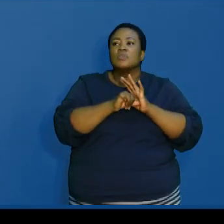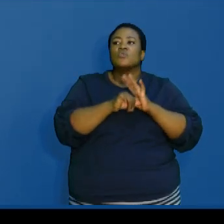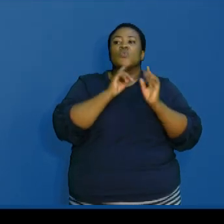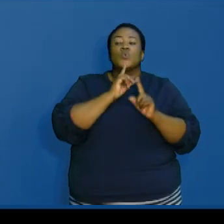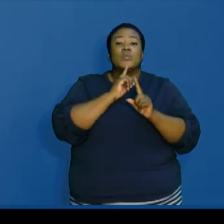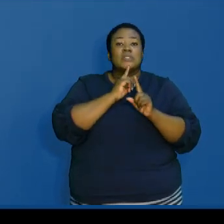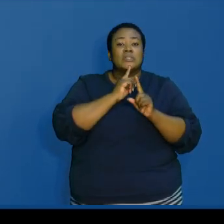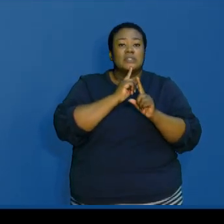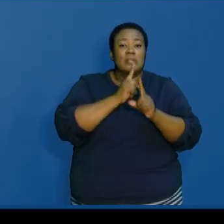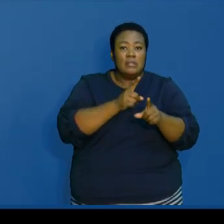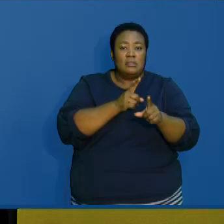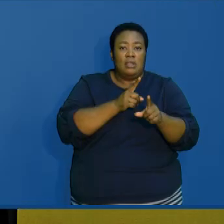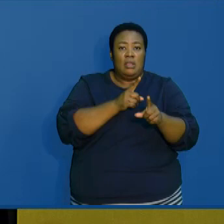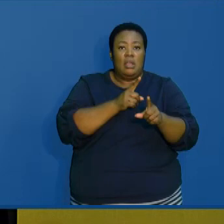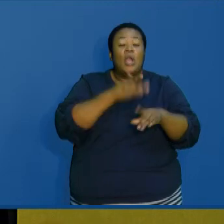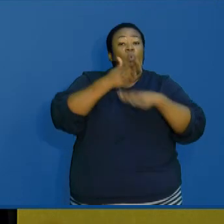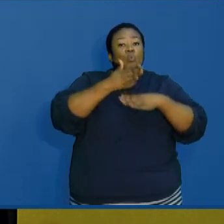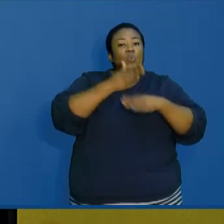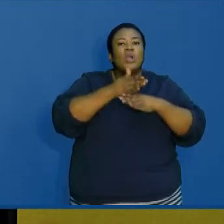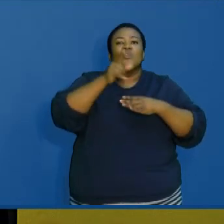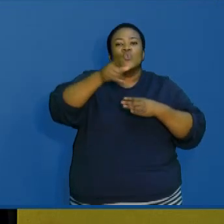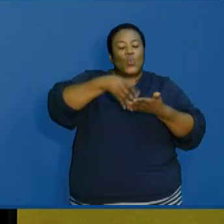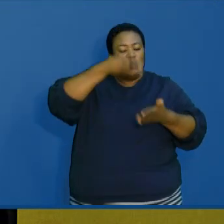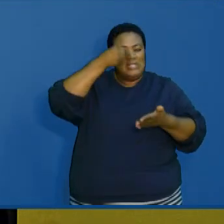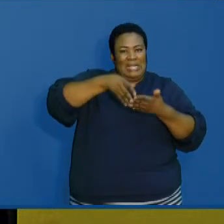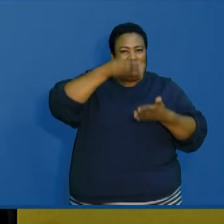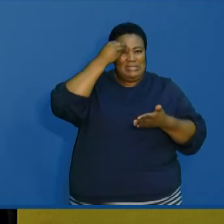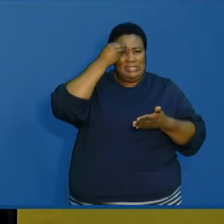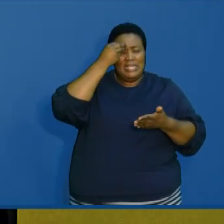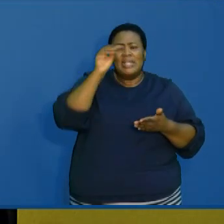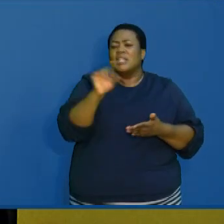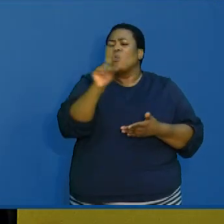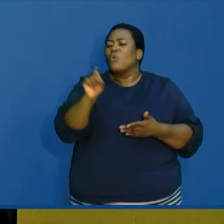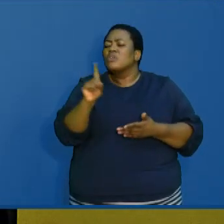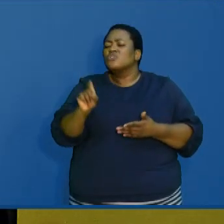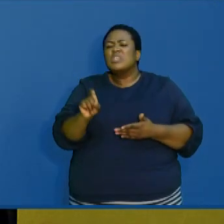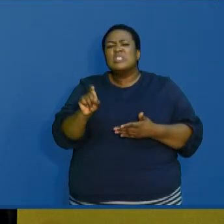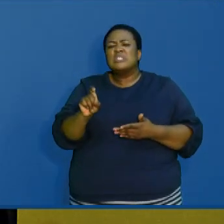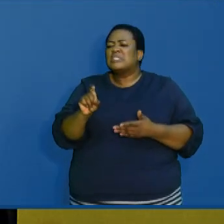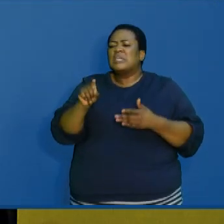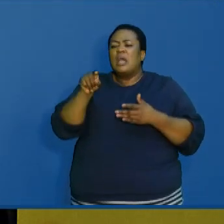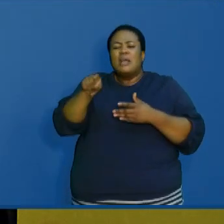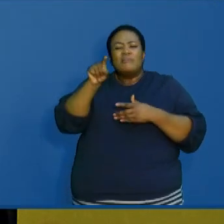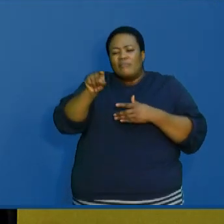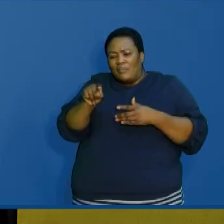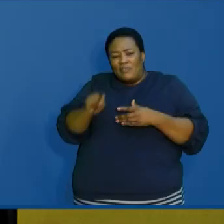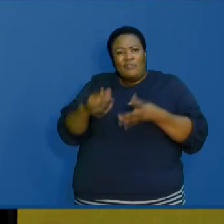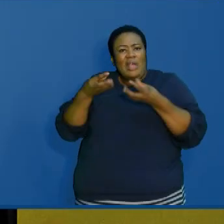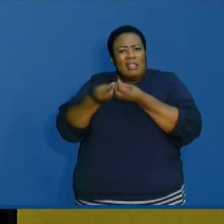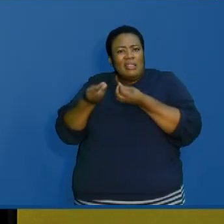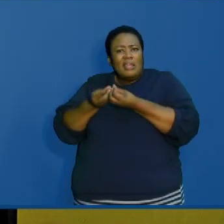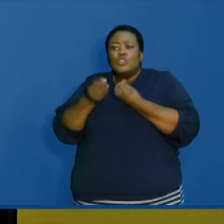you have studied. Do not answer questions on set works or genres you have not